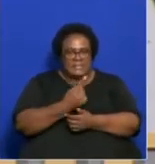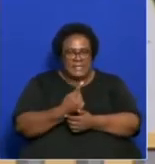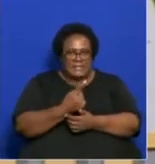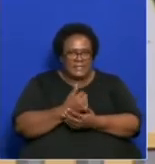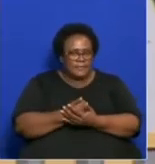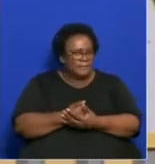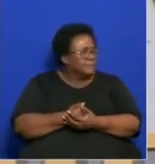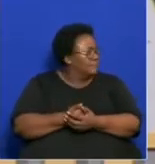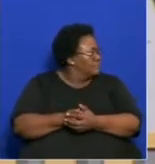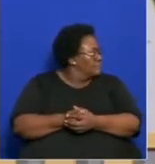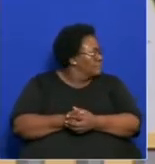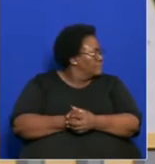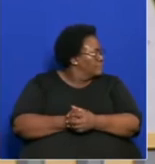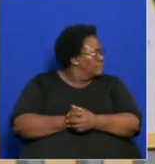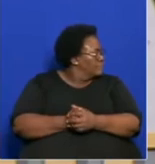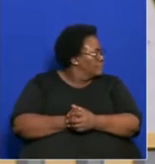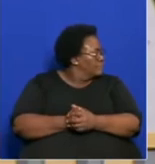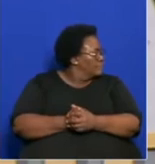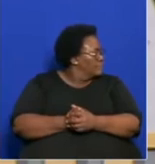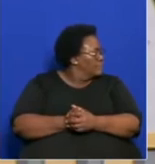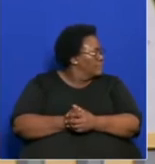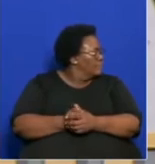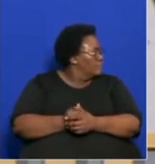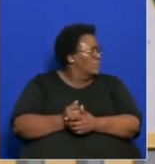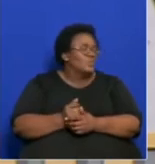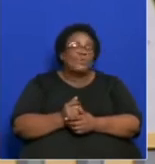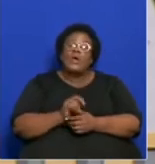a possibility. The reason being,